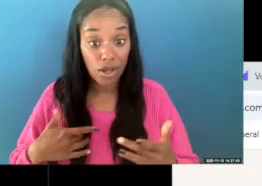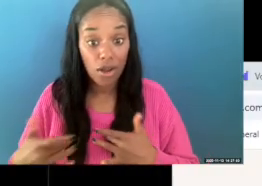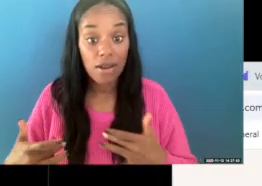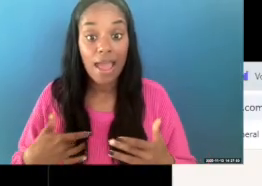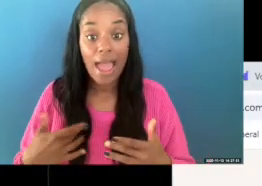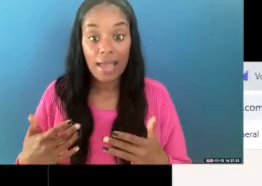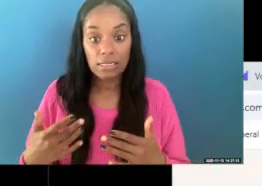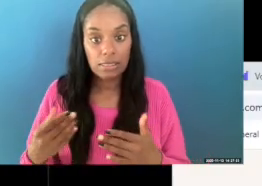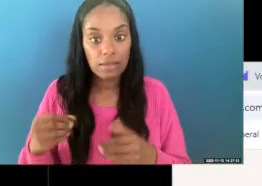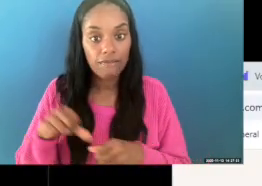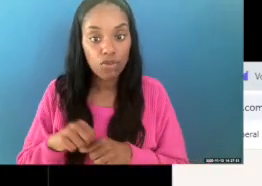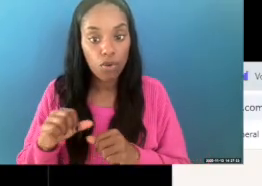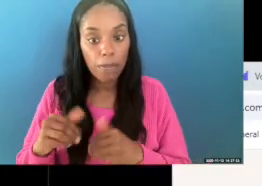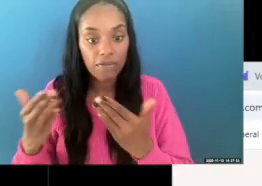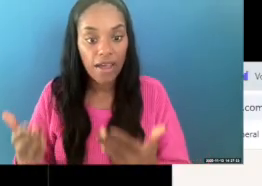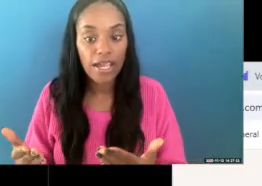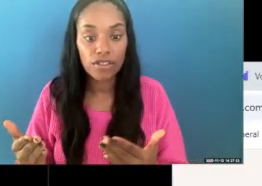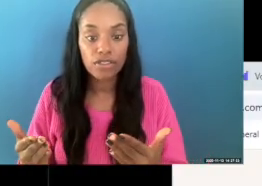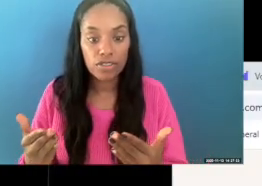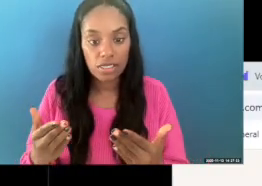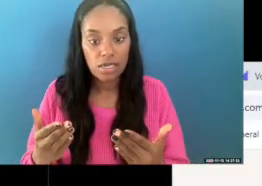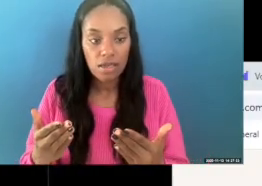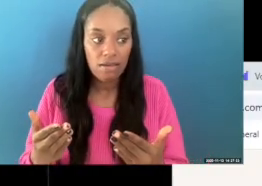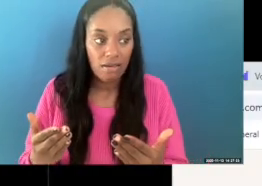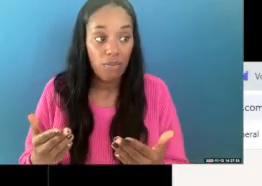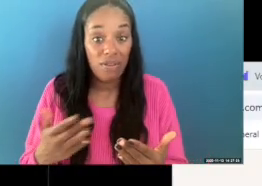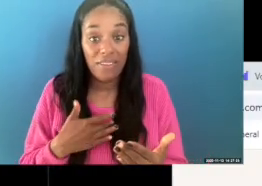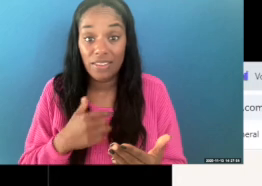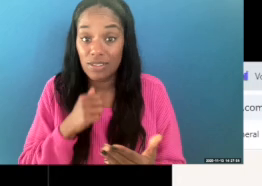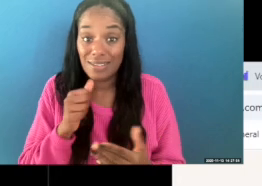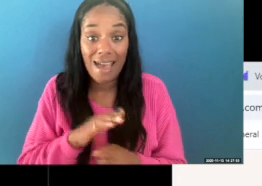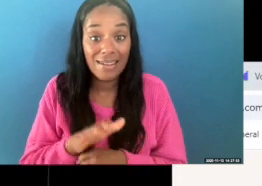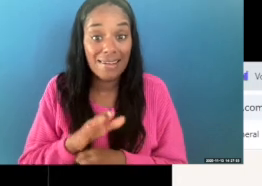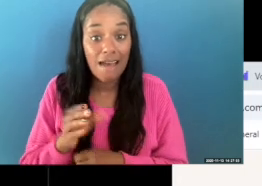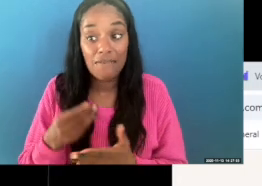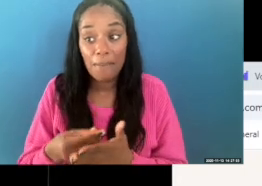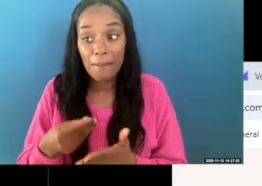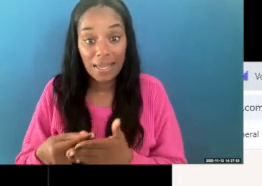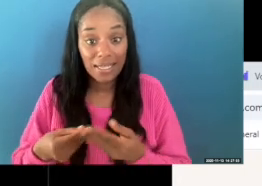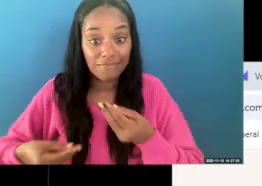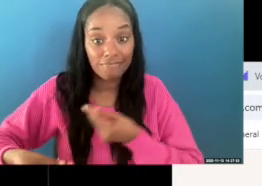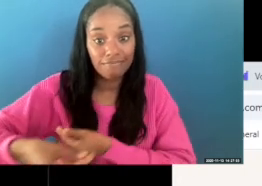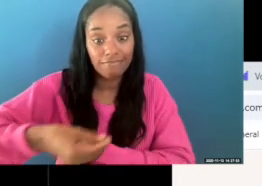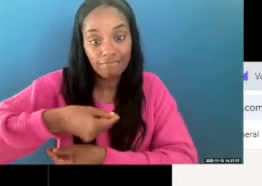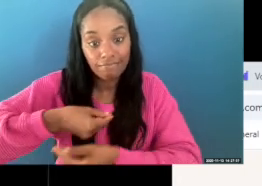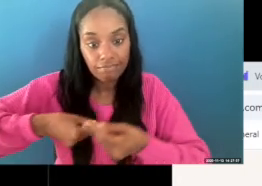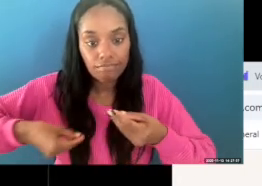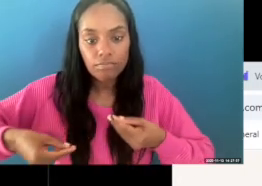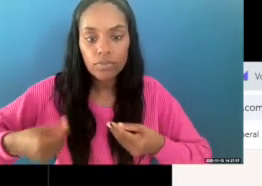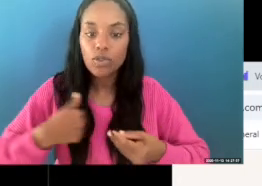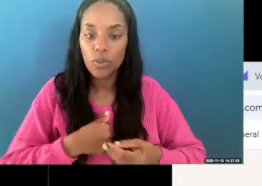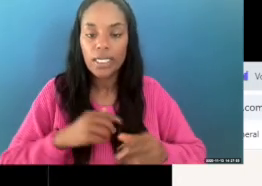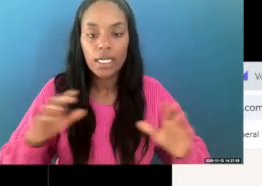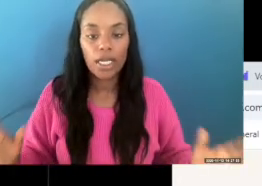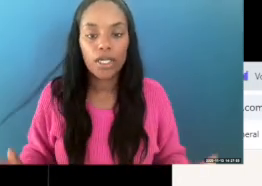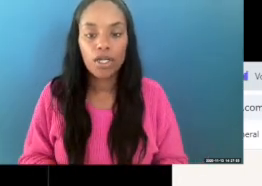immediate emission reduction needs, and we have the solution ready to go. And we're obviously concerned as end users and fuel